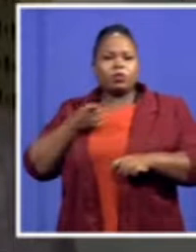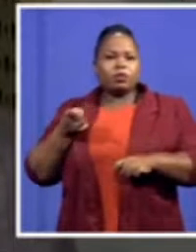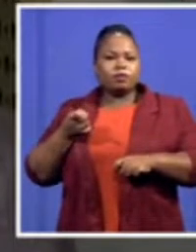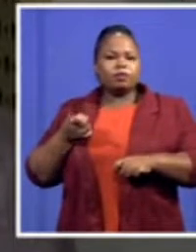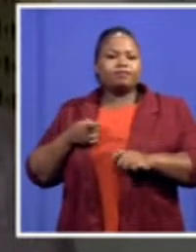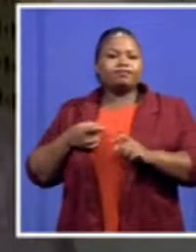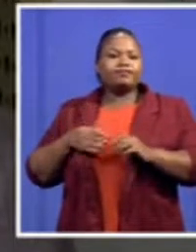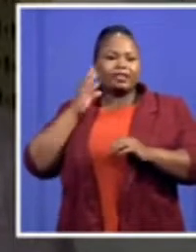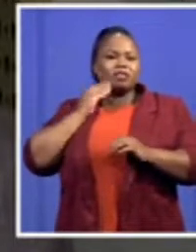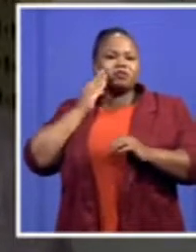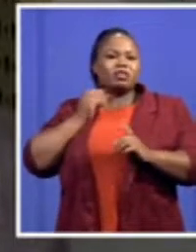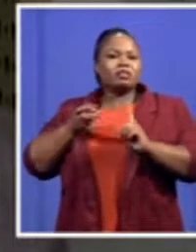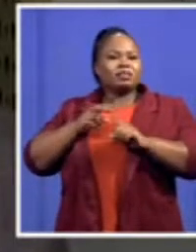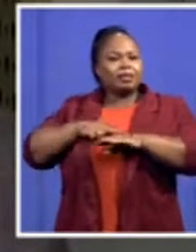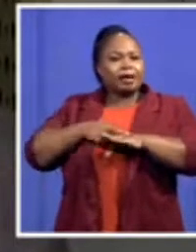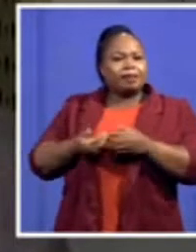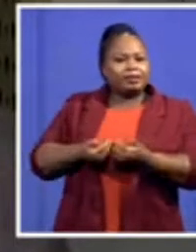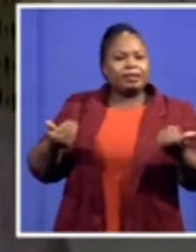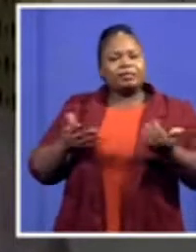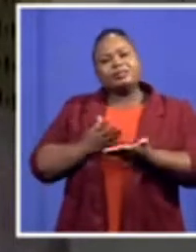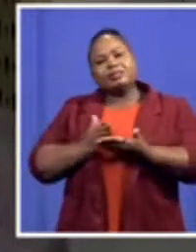who were murdered by apartheid.